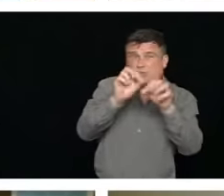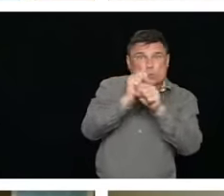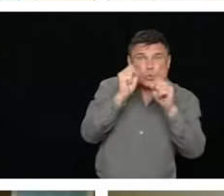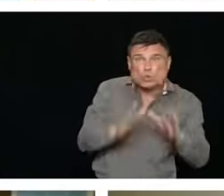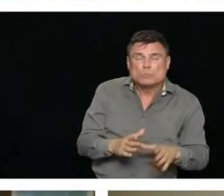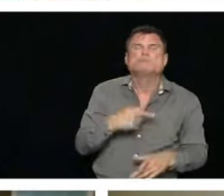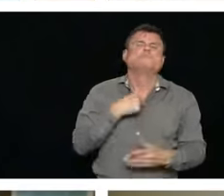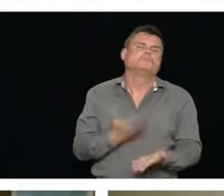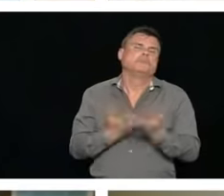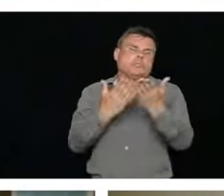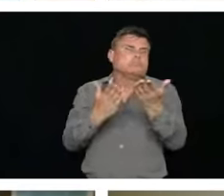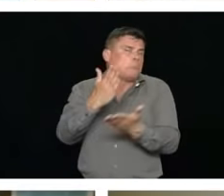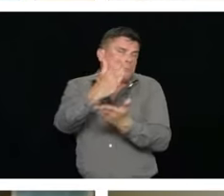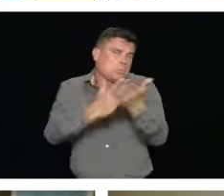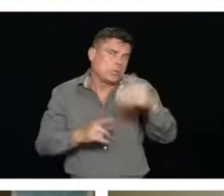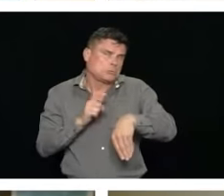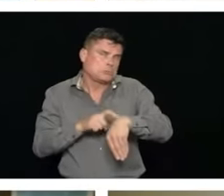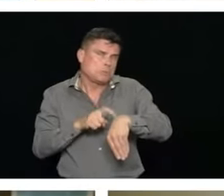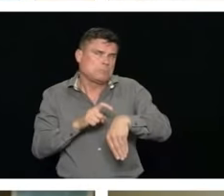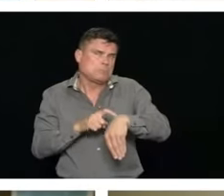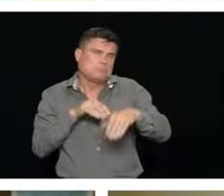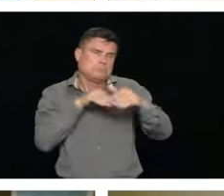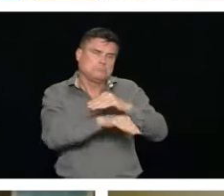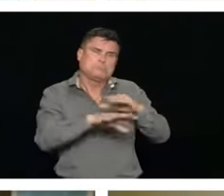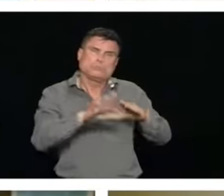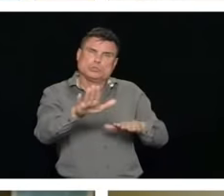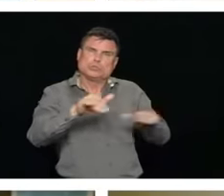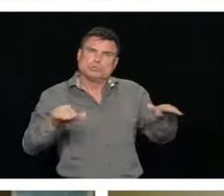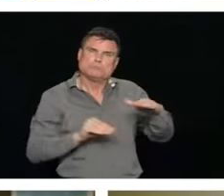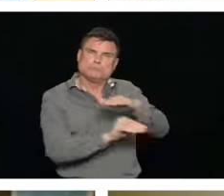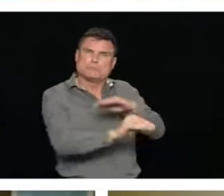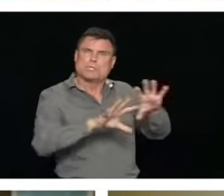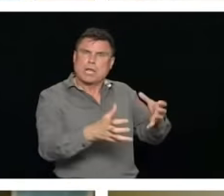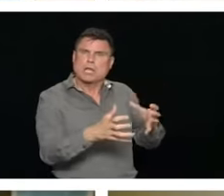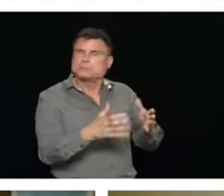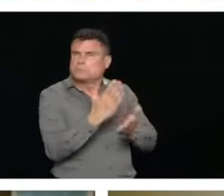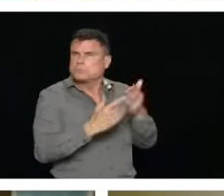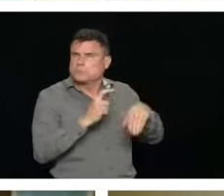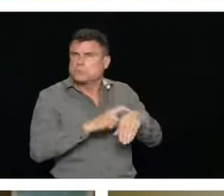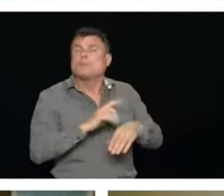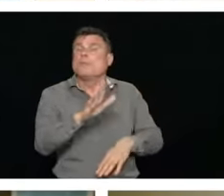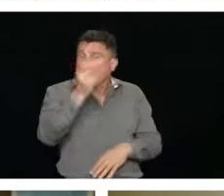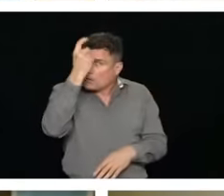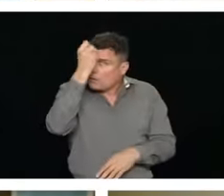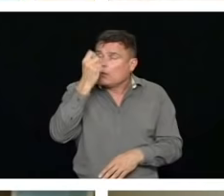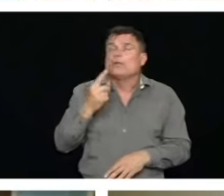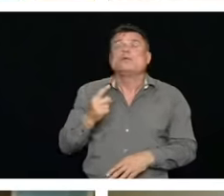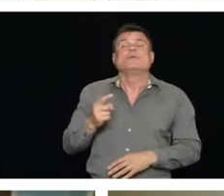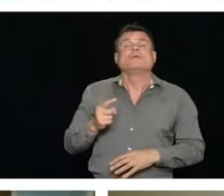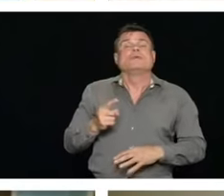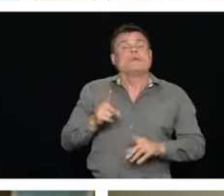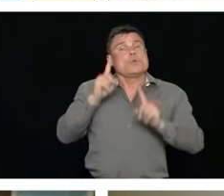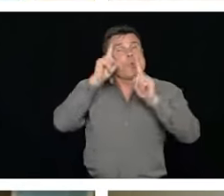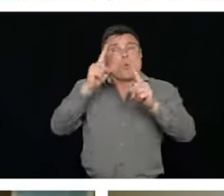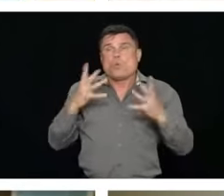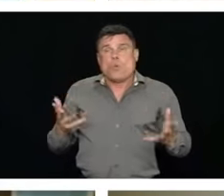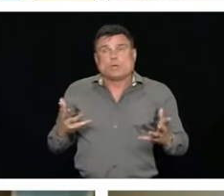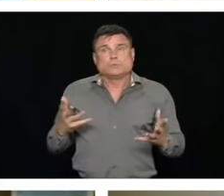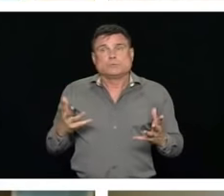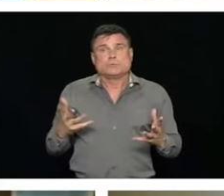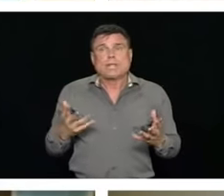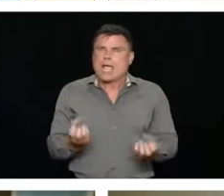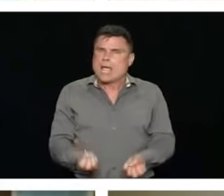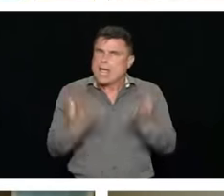So we want fewer of them in there so that they can adhere to physical distancing, keep 2 meters apart. And even little kids